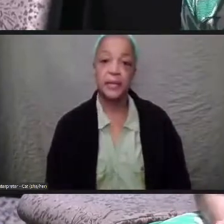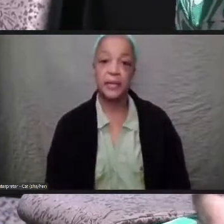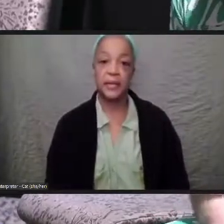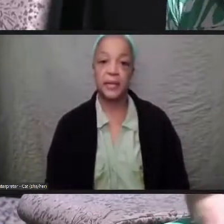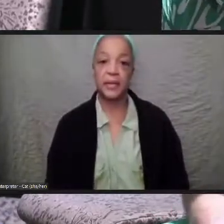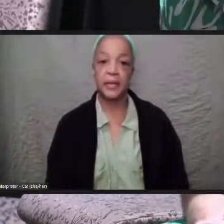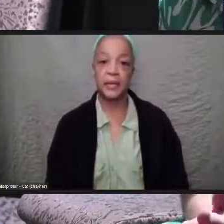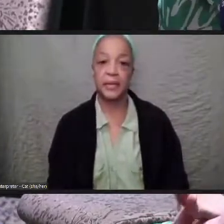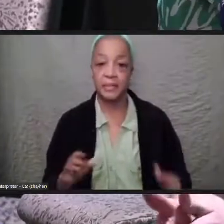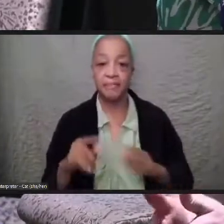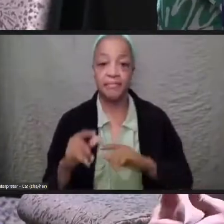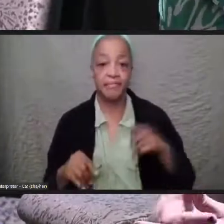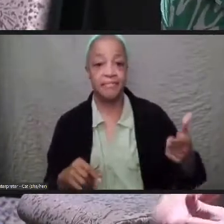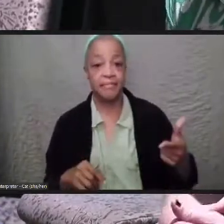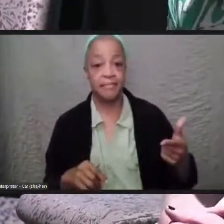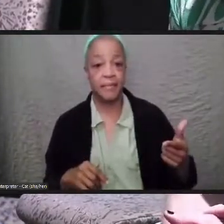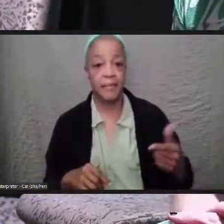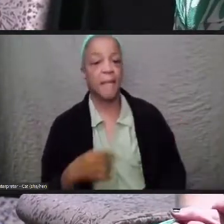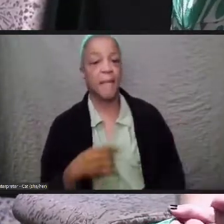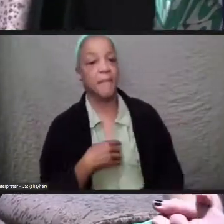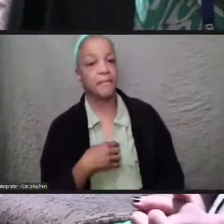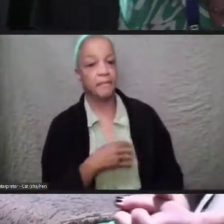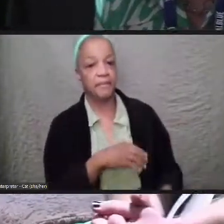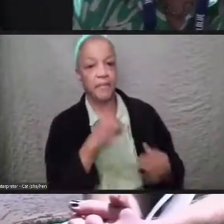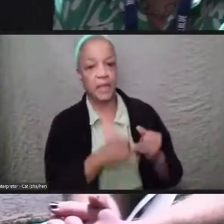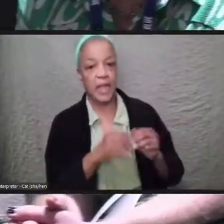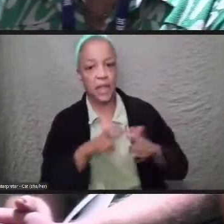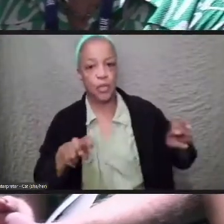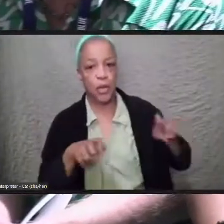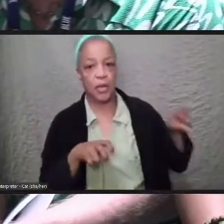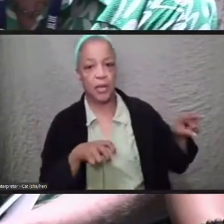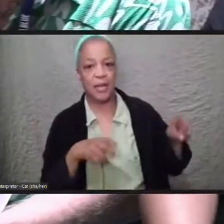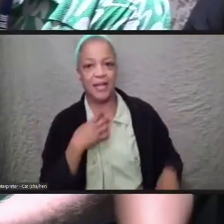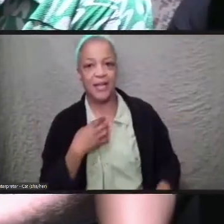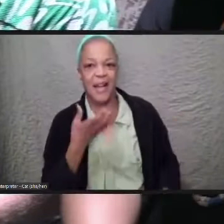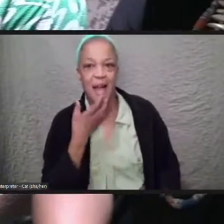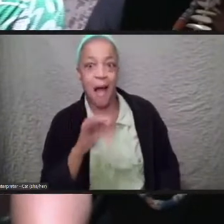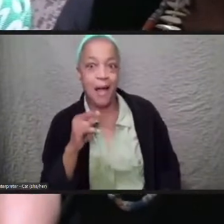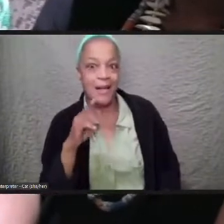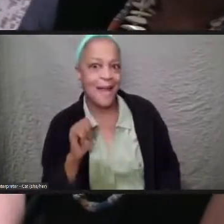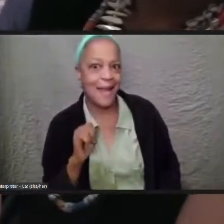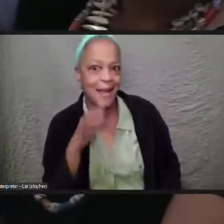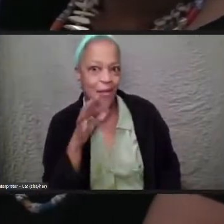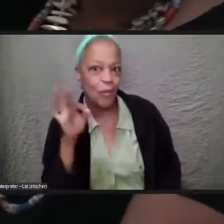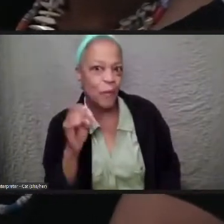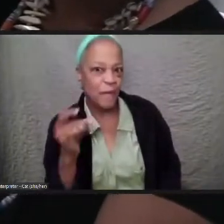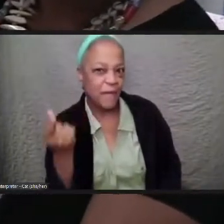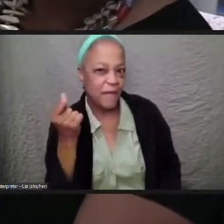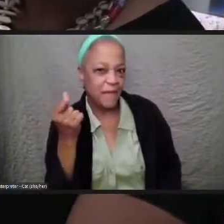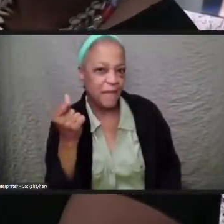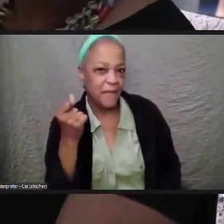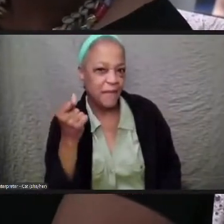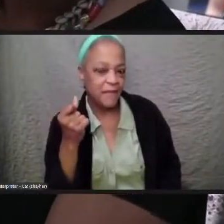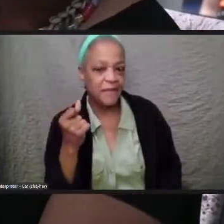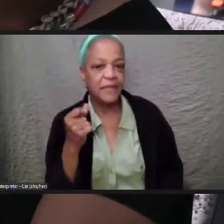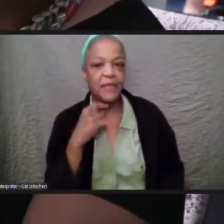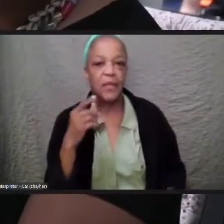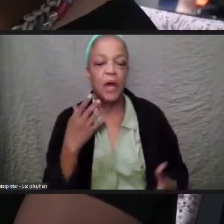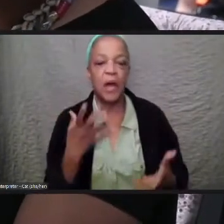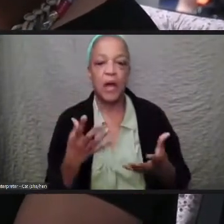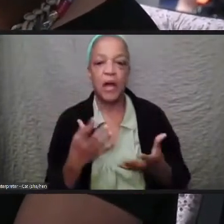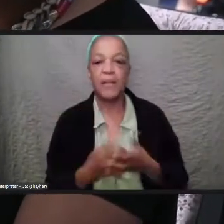Ali. I mean, I don't have like a hot take or anything. I just know that I don't really want